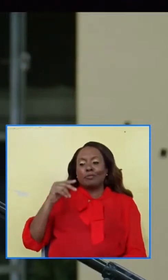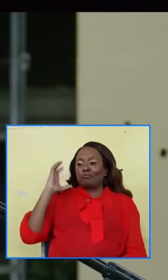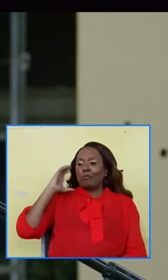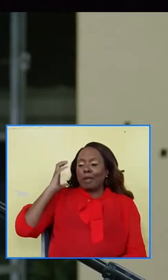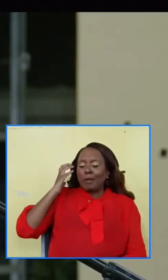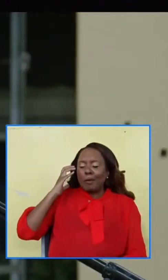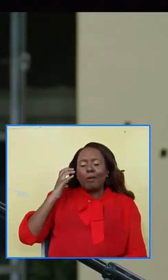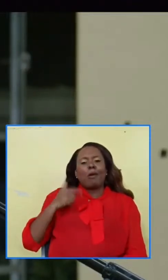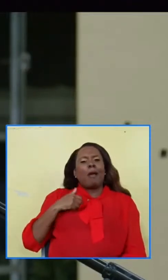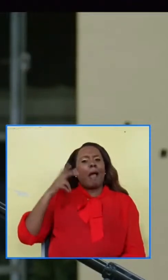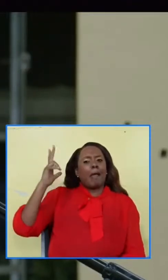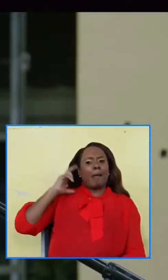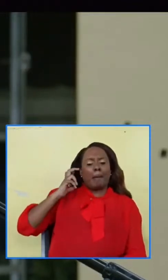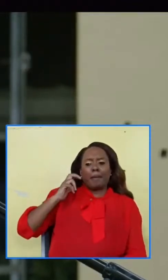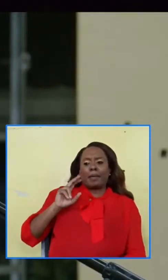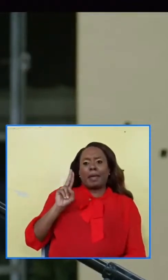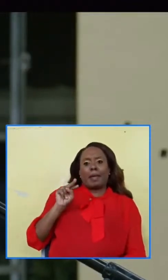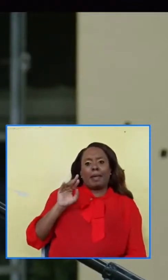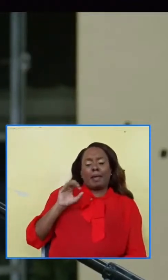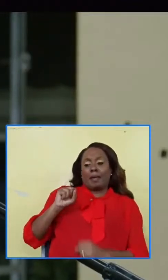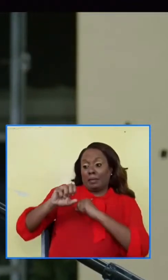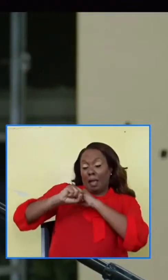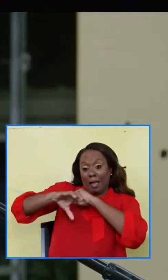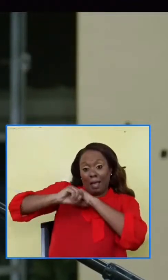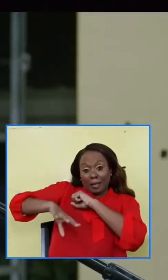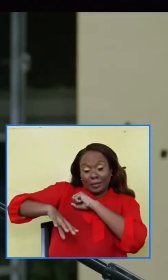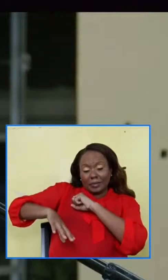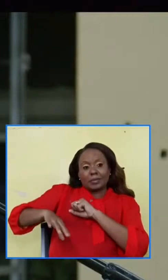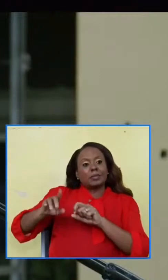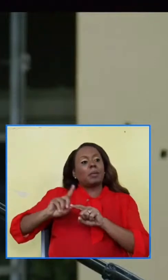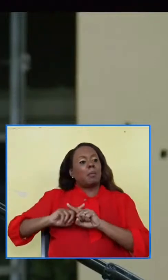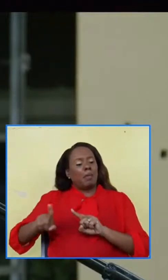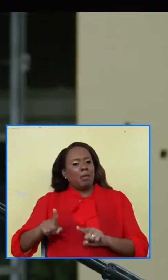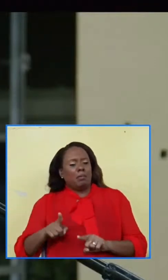show the importance of NIS. And I think a greater